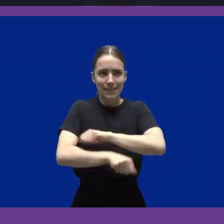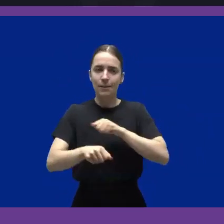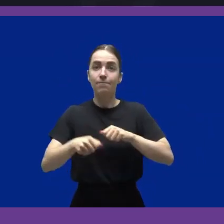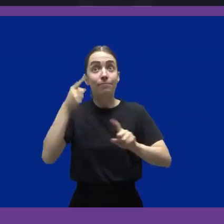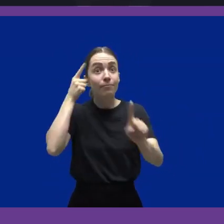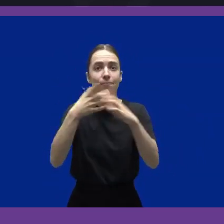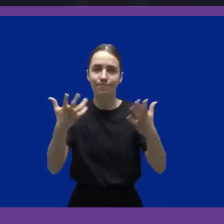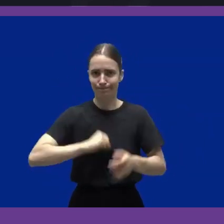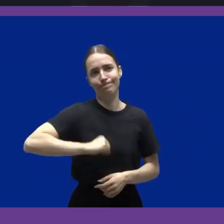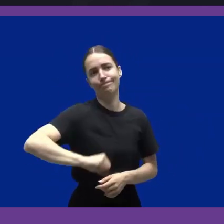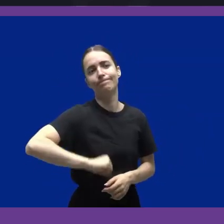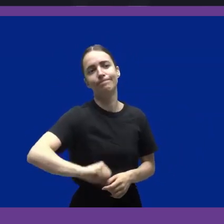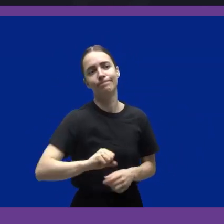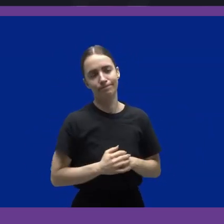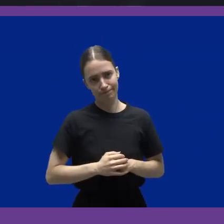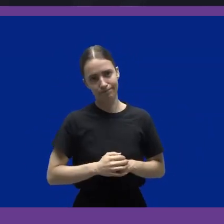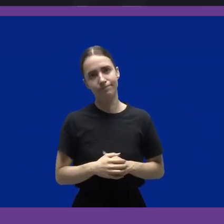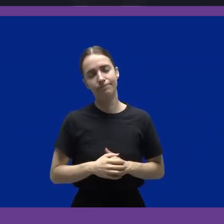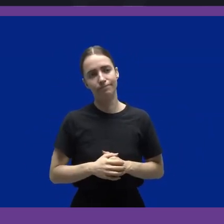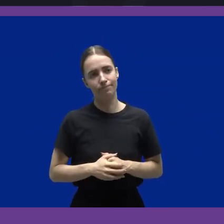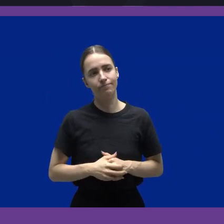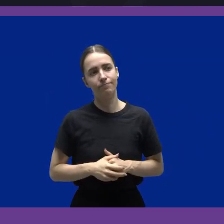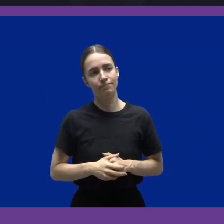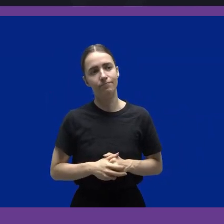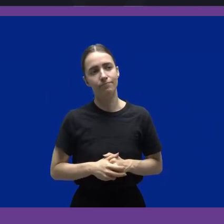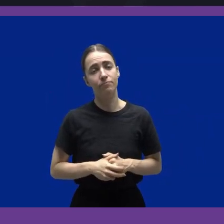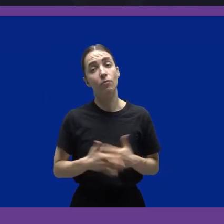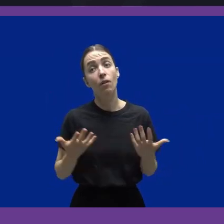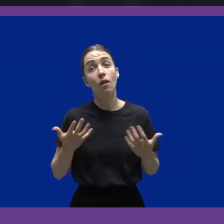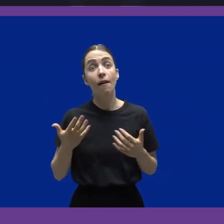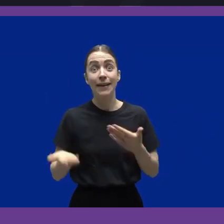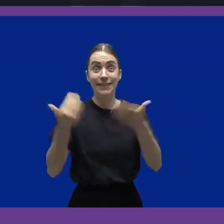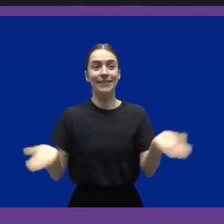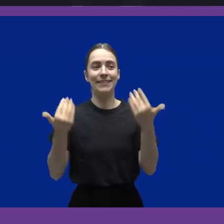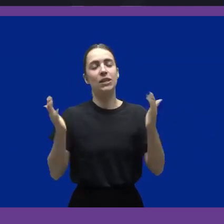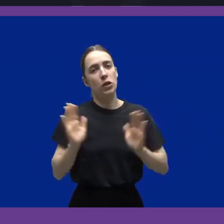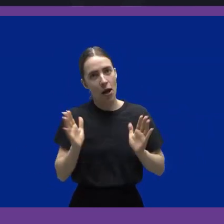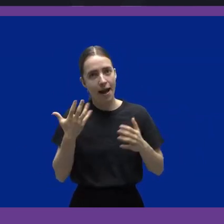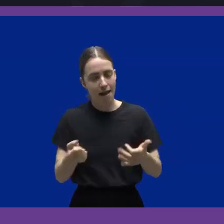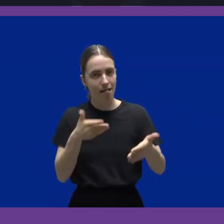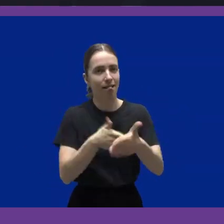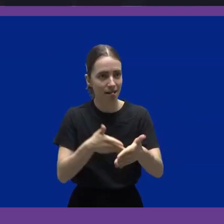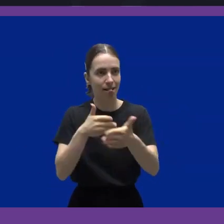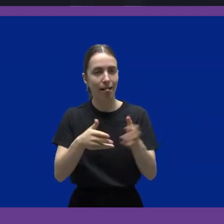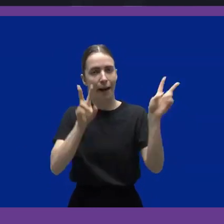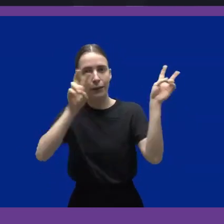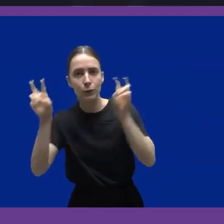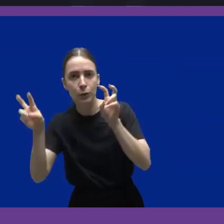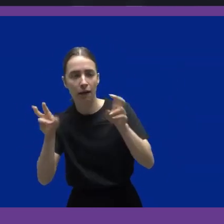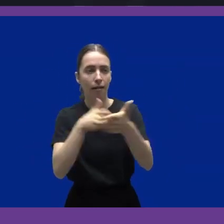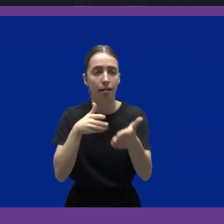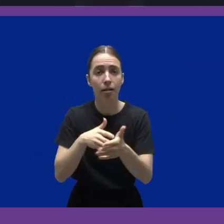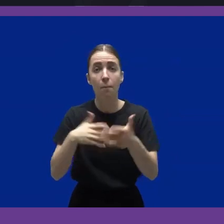being hard because of all these difficulties, mainly of the consensus and having